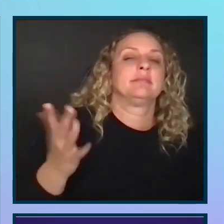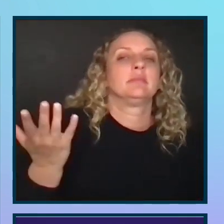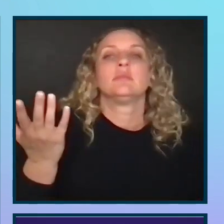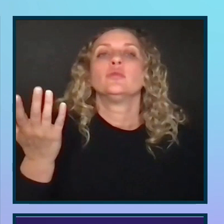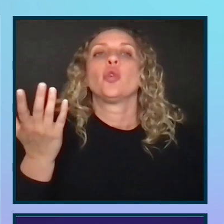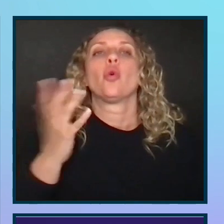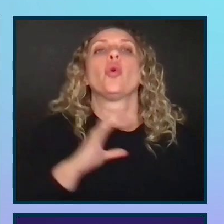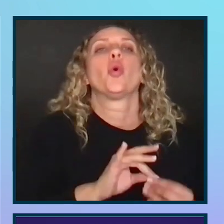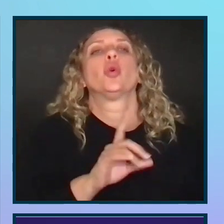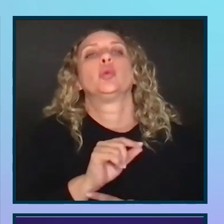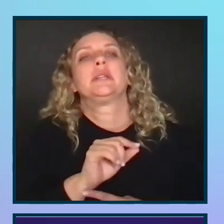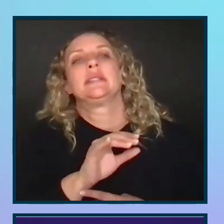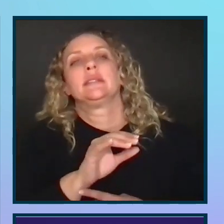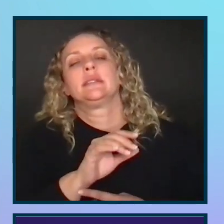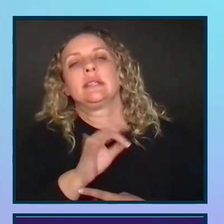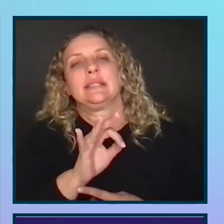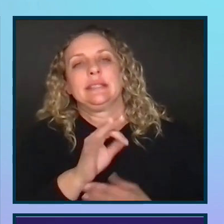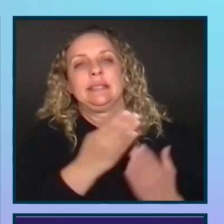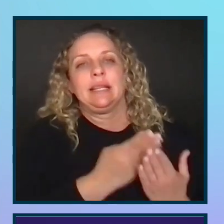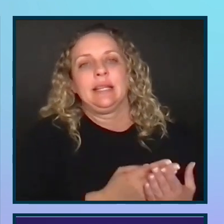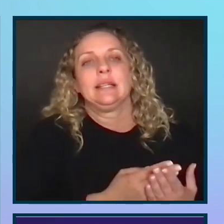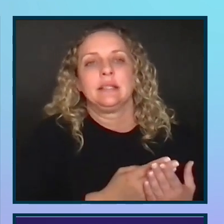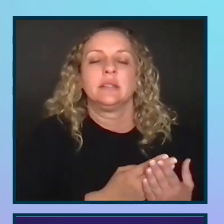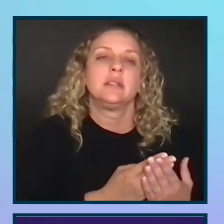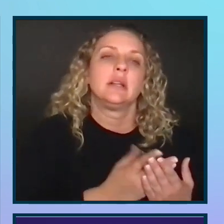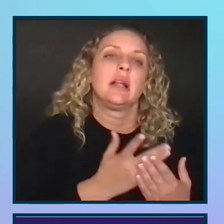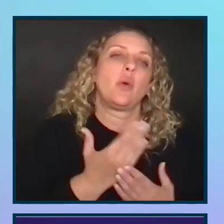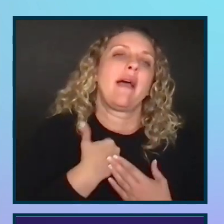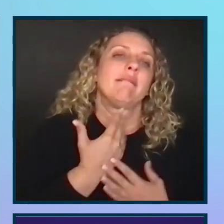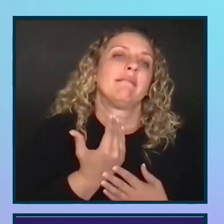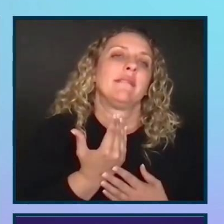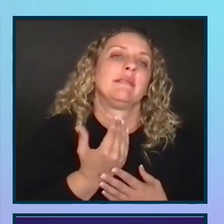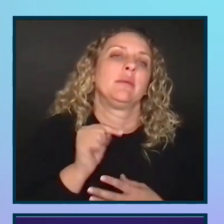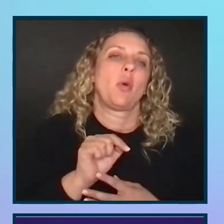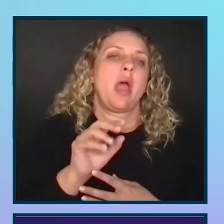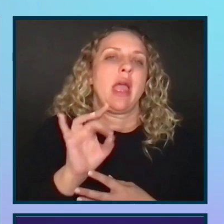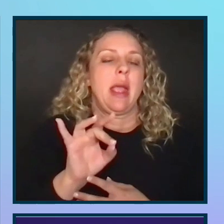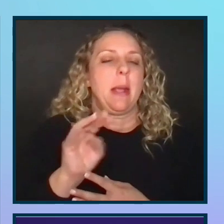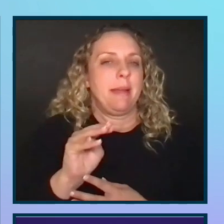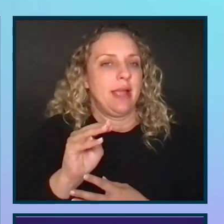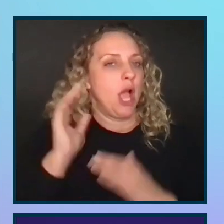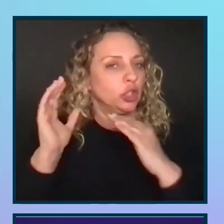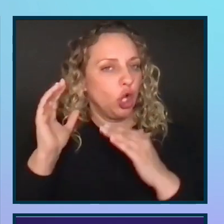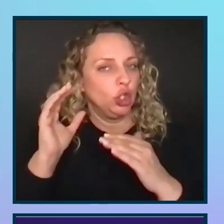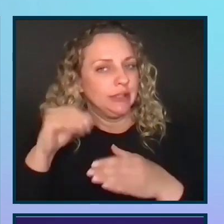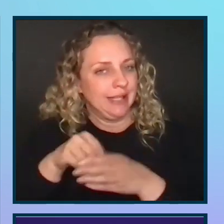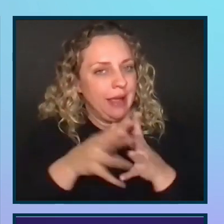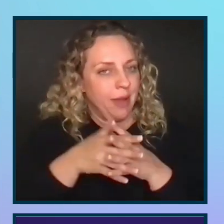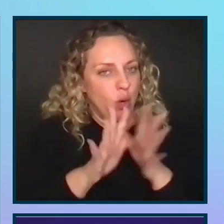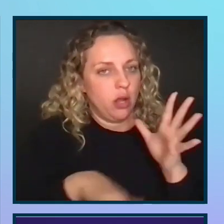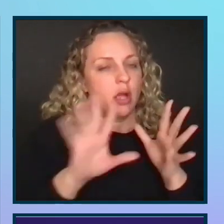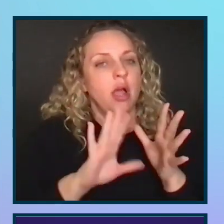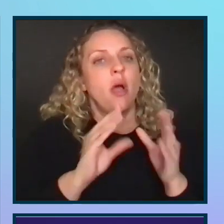according to 2019 data, there are 15.8 million people, adults in America,